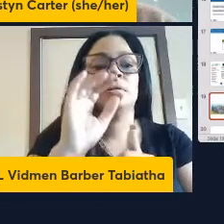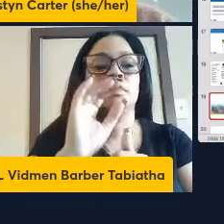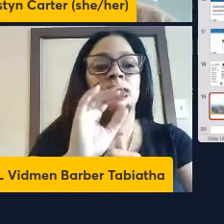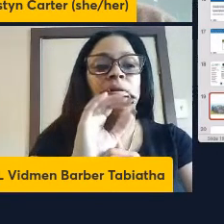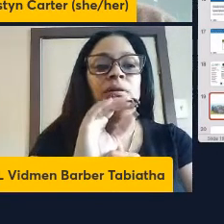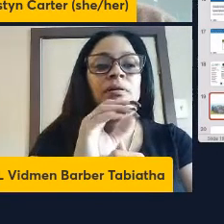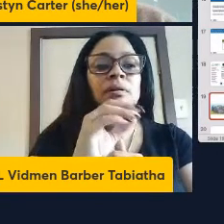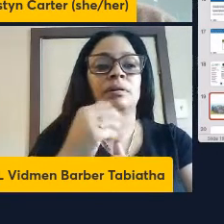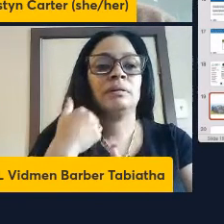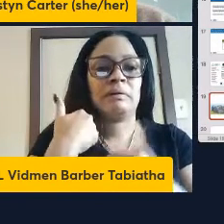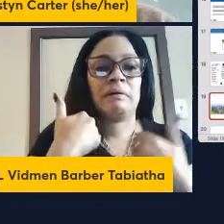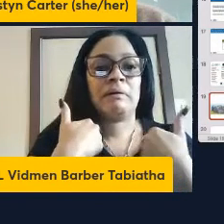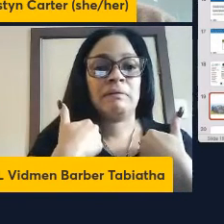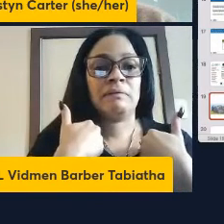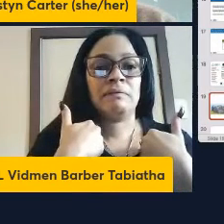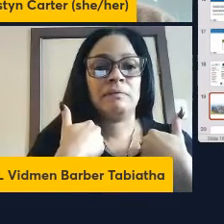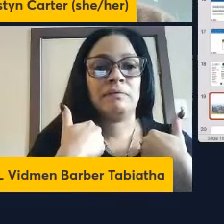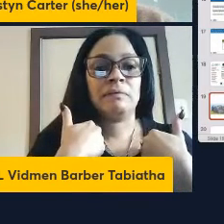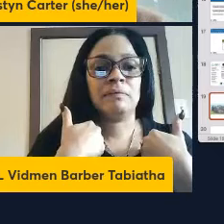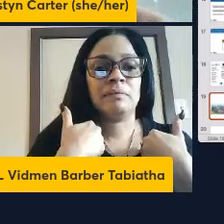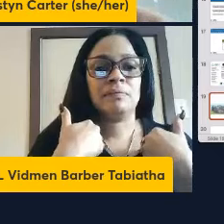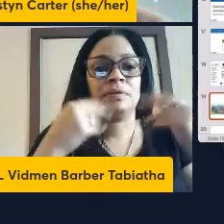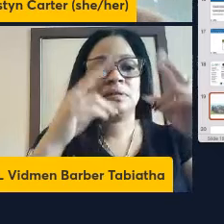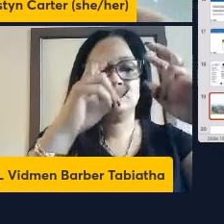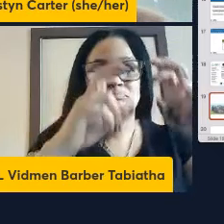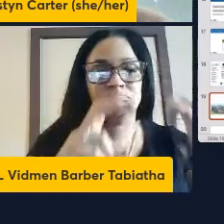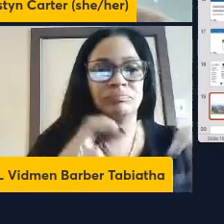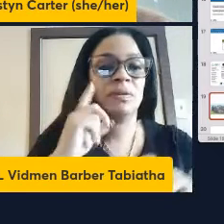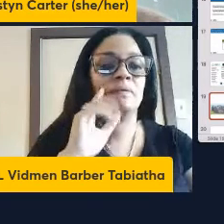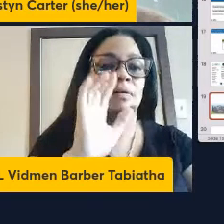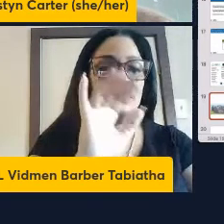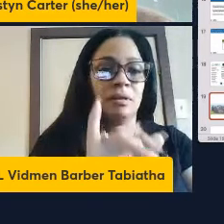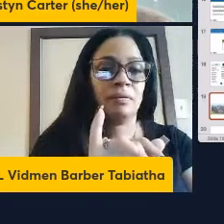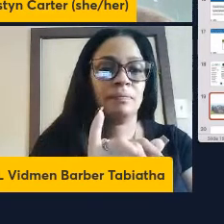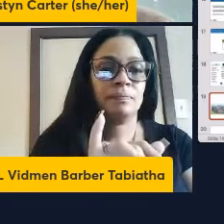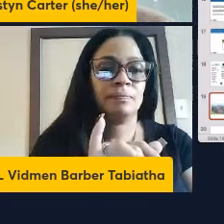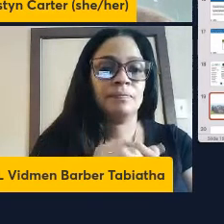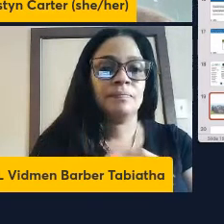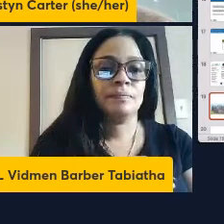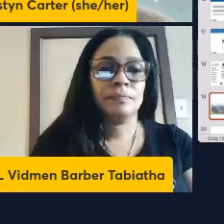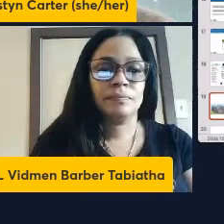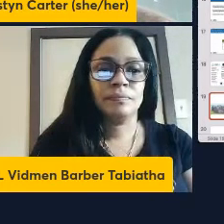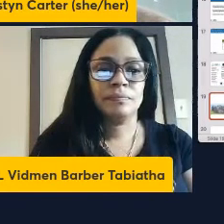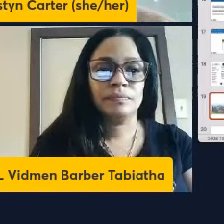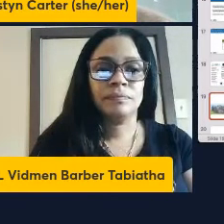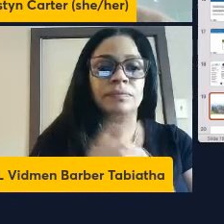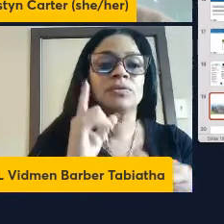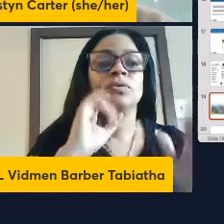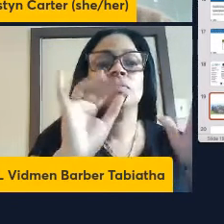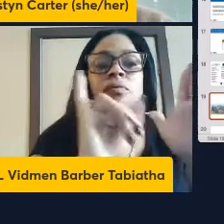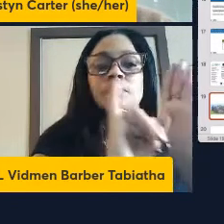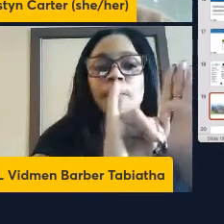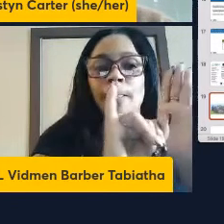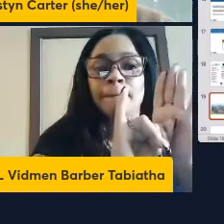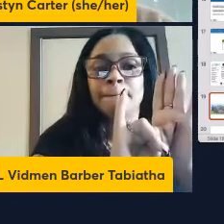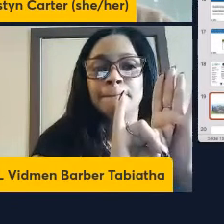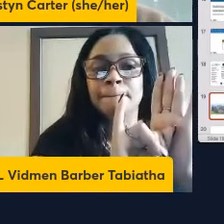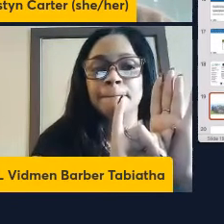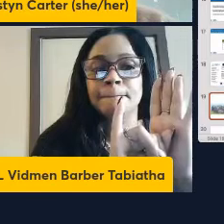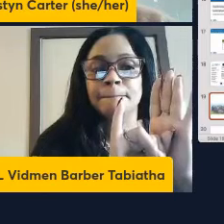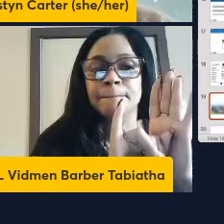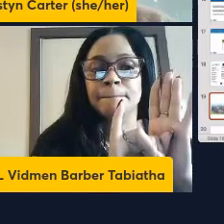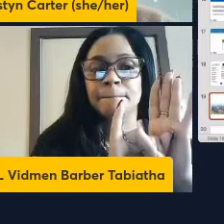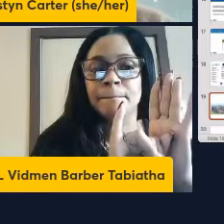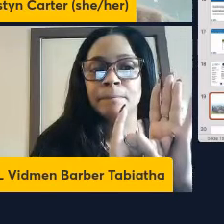expression of luciferase. So essentially using the luciferase assay to identify Jurket's that